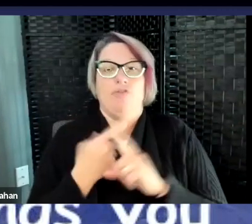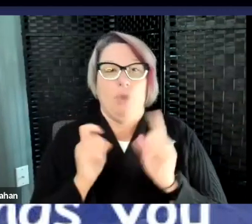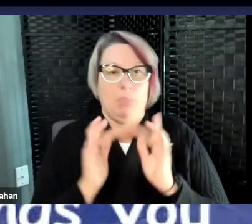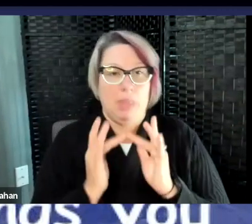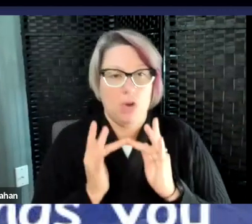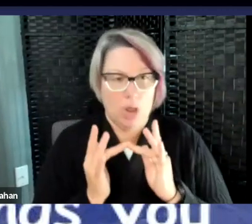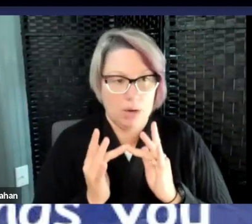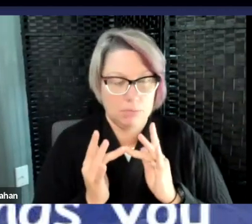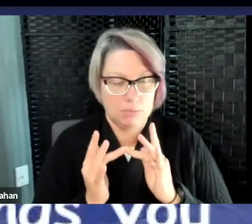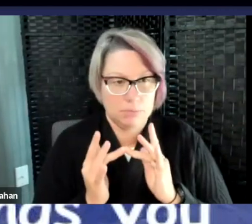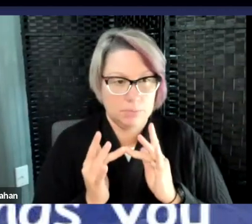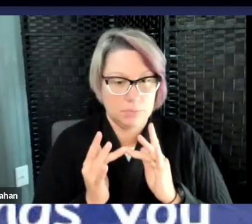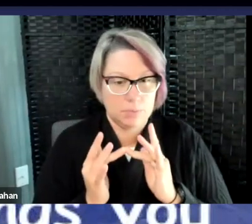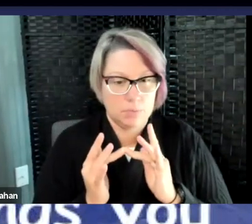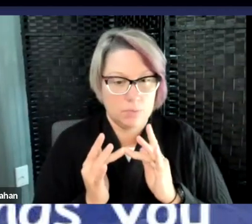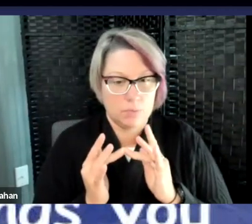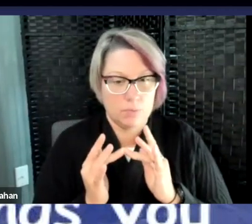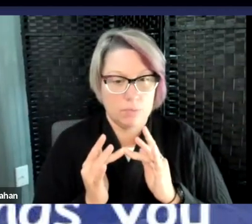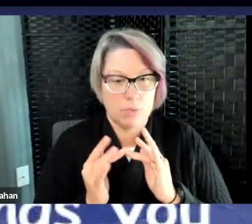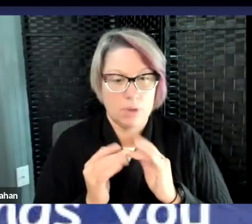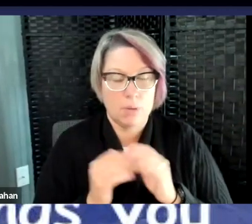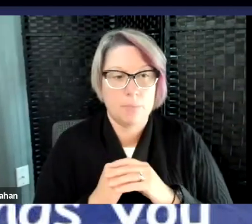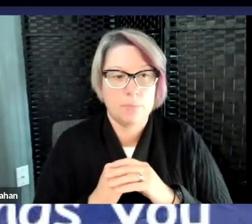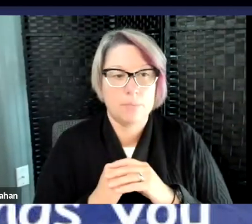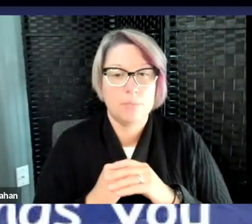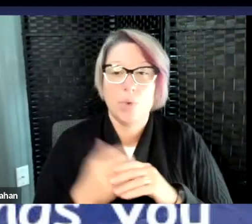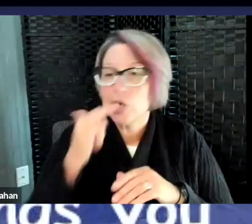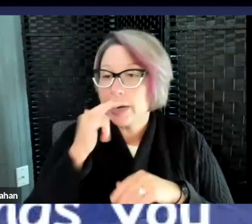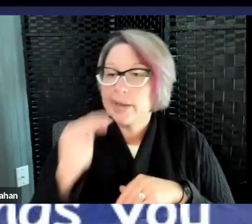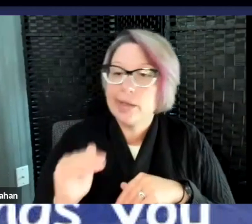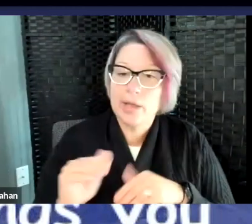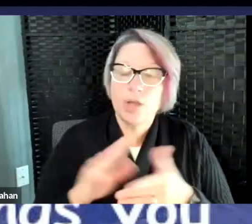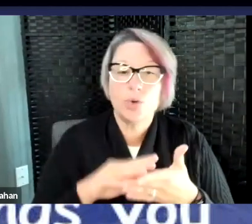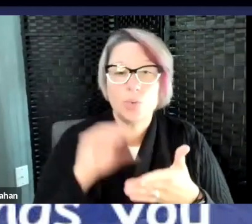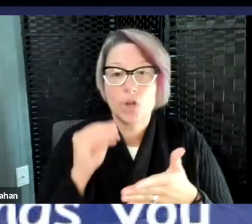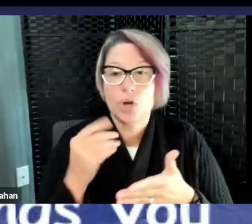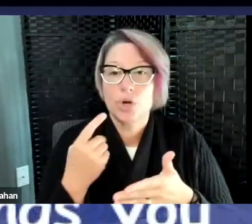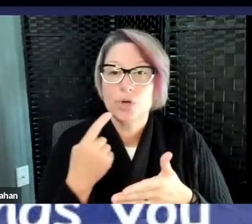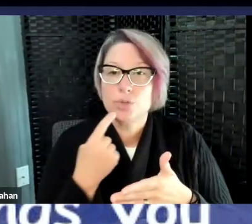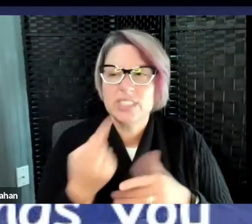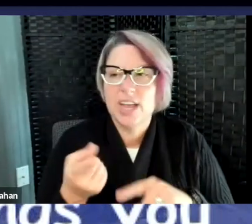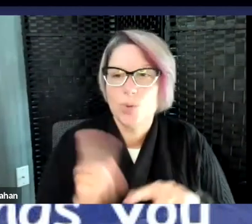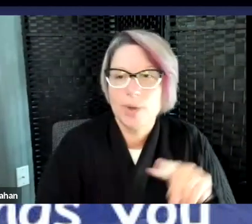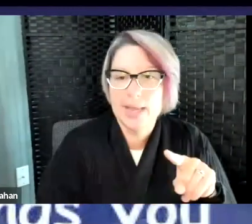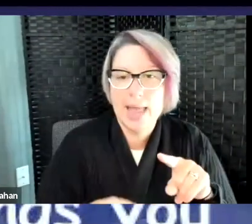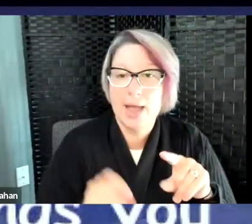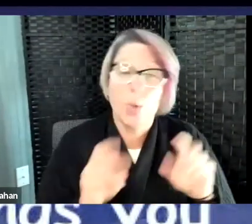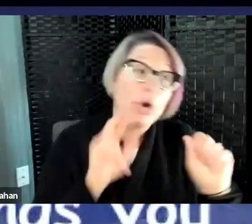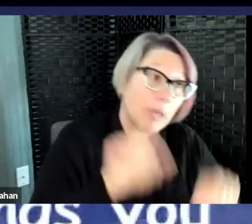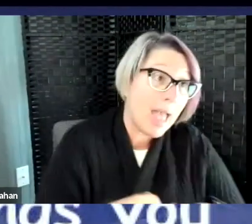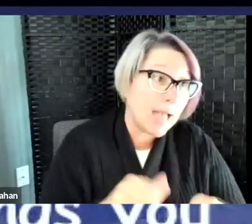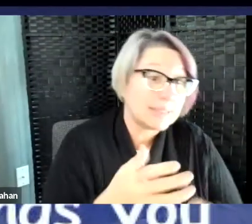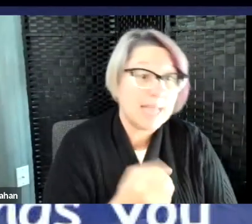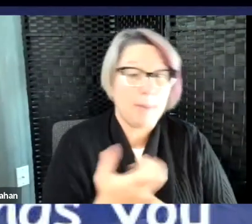Right. When you're a kid, you learn like, oh, just, you say you can't take things back, or you can take some things back. Well, what are